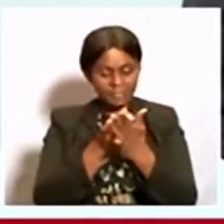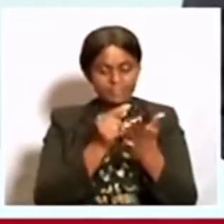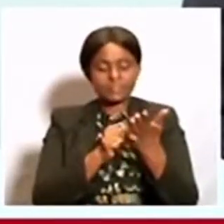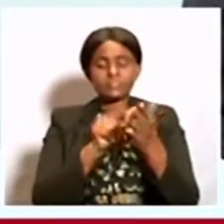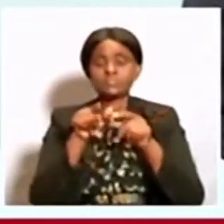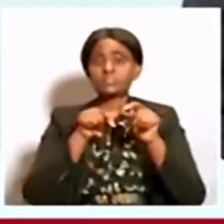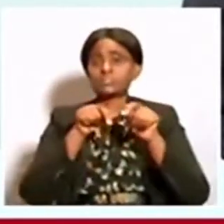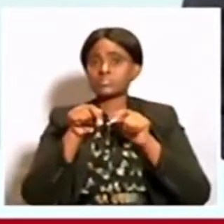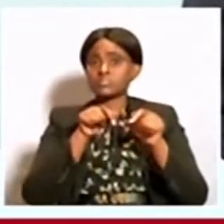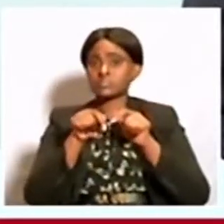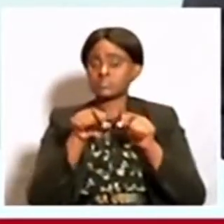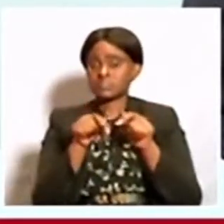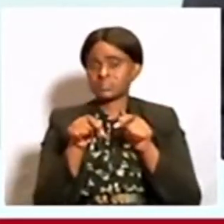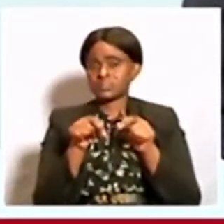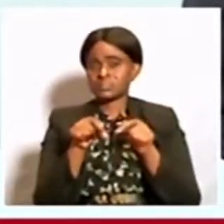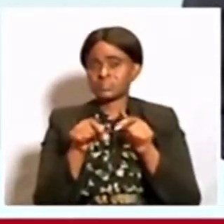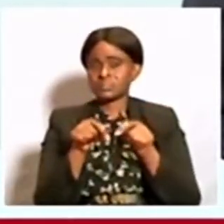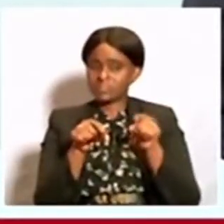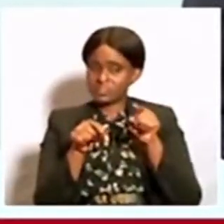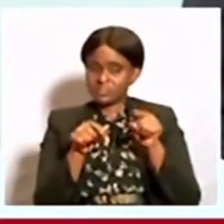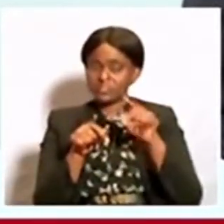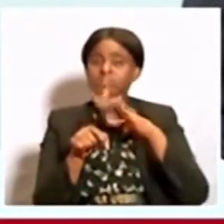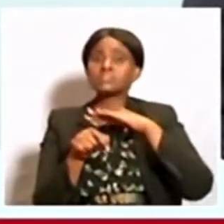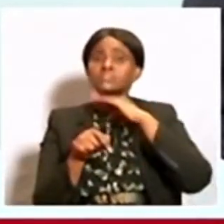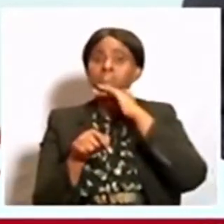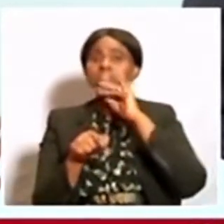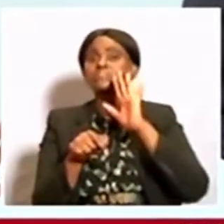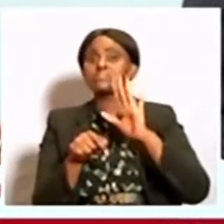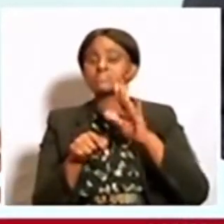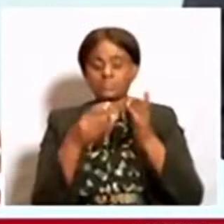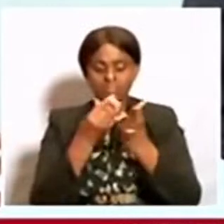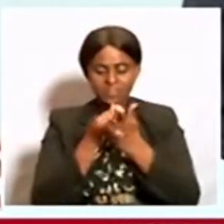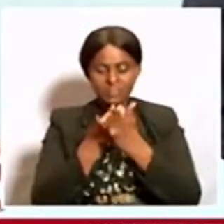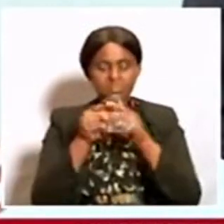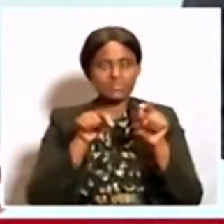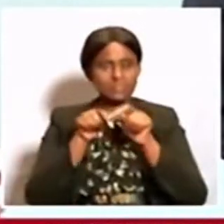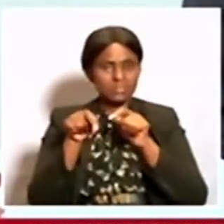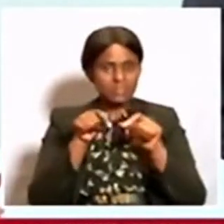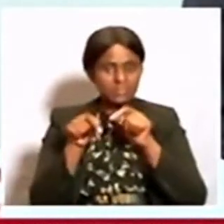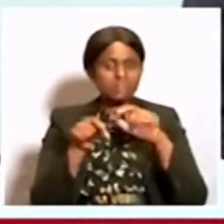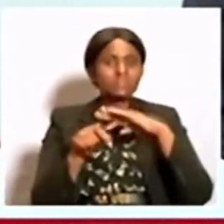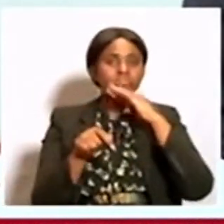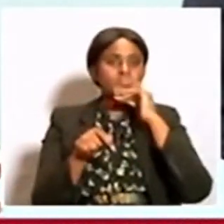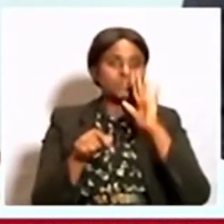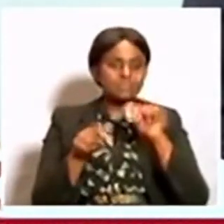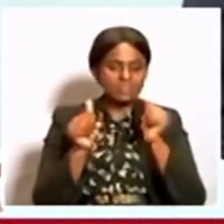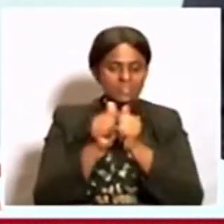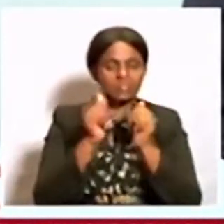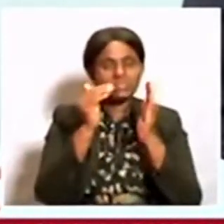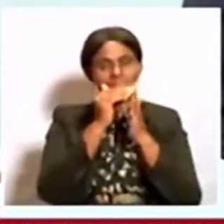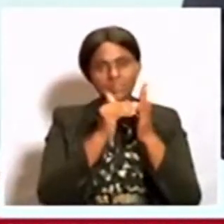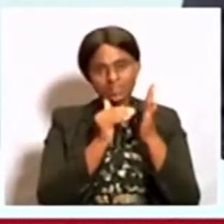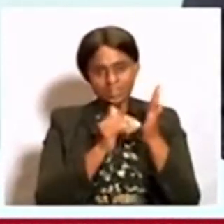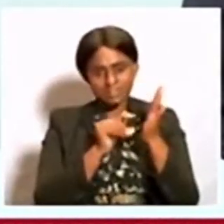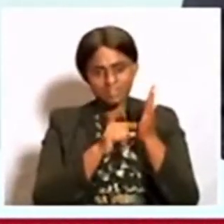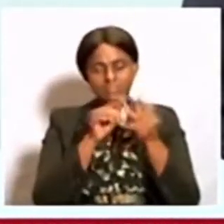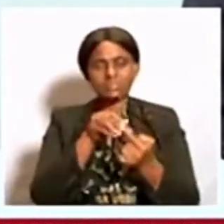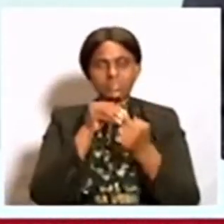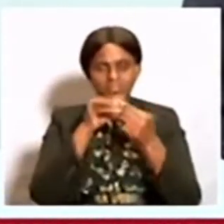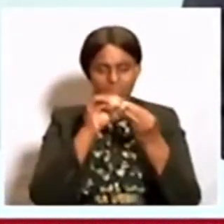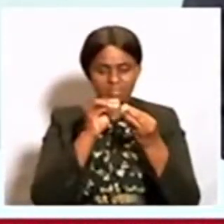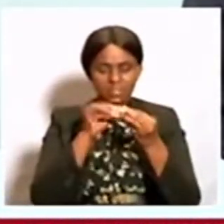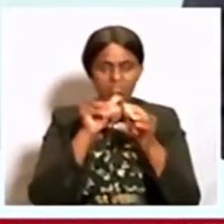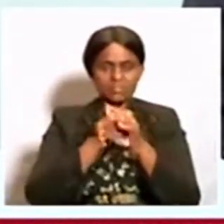regulations are adequate. Financial regulations and the guidelines, especially on